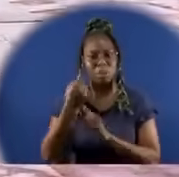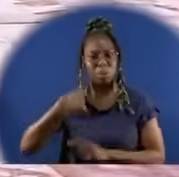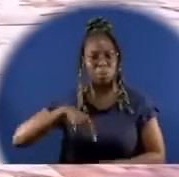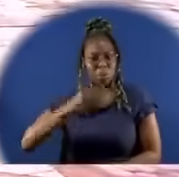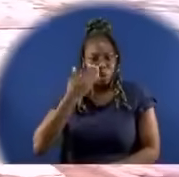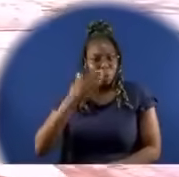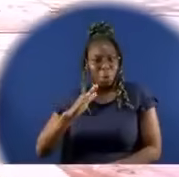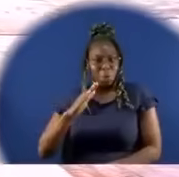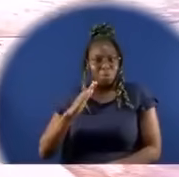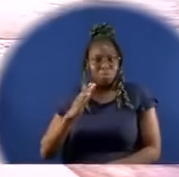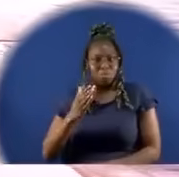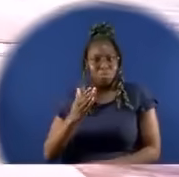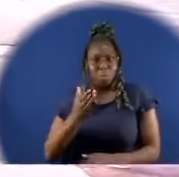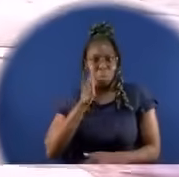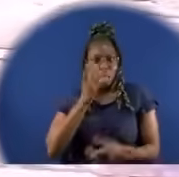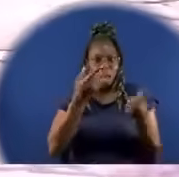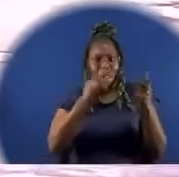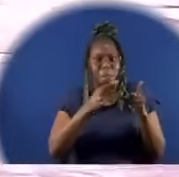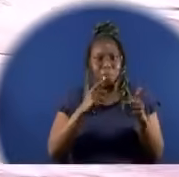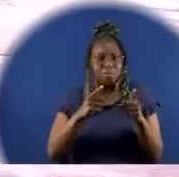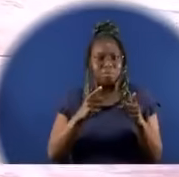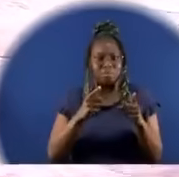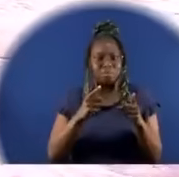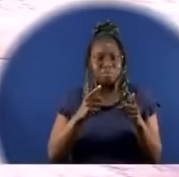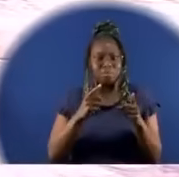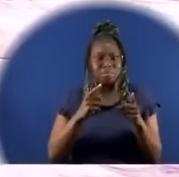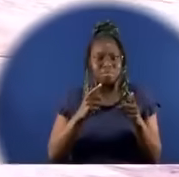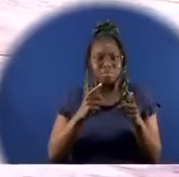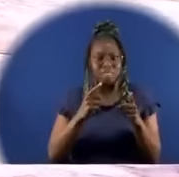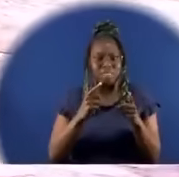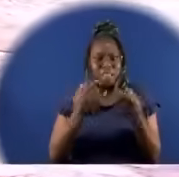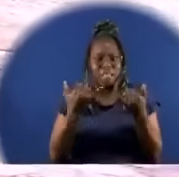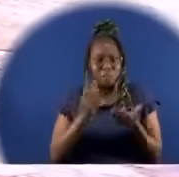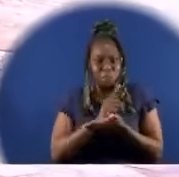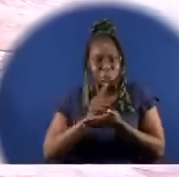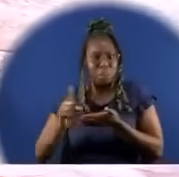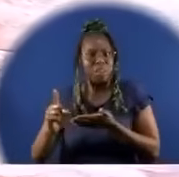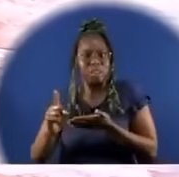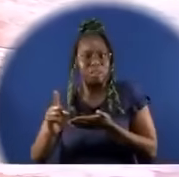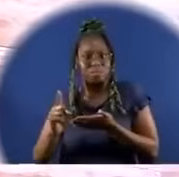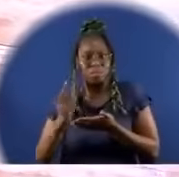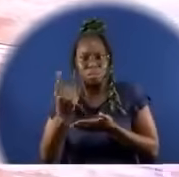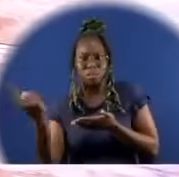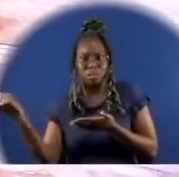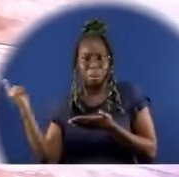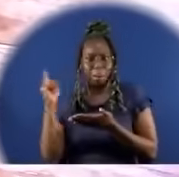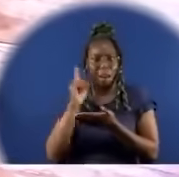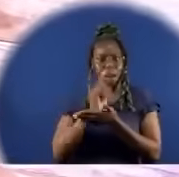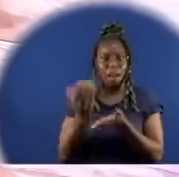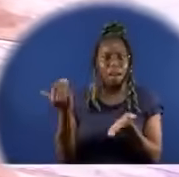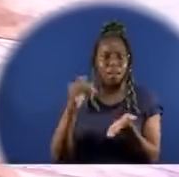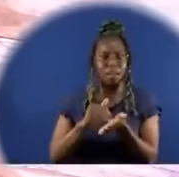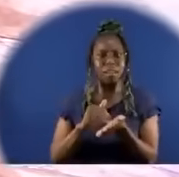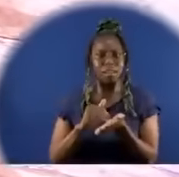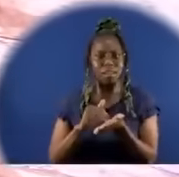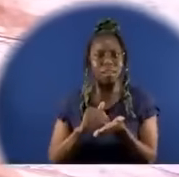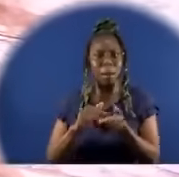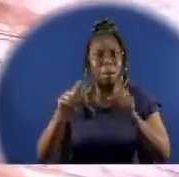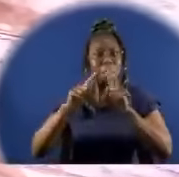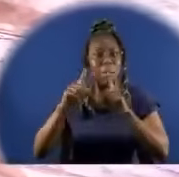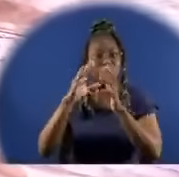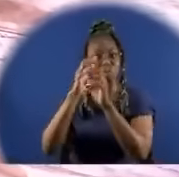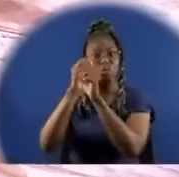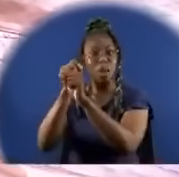Saturday. Time we get back here, ain't no telling what might jump off, what might go down. But if you got some word to hold on